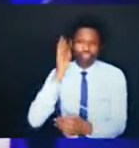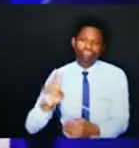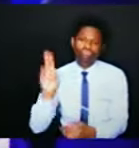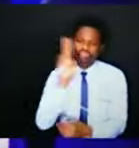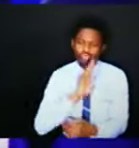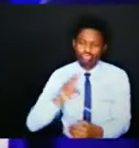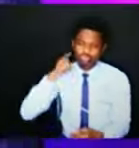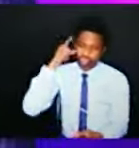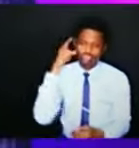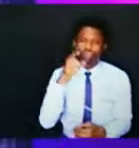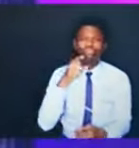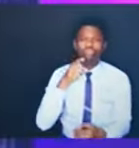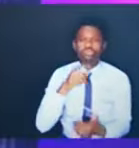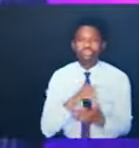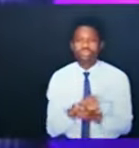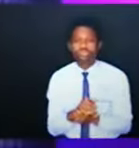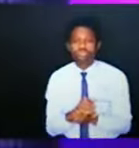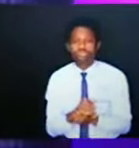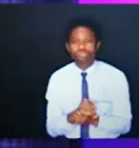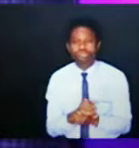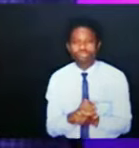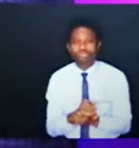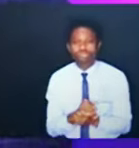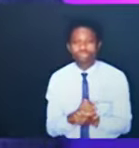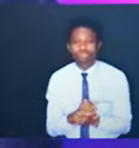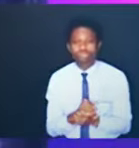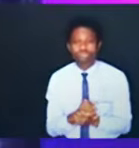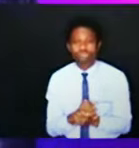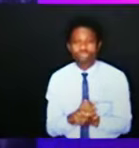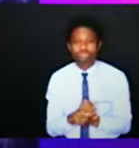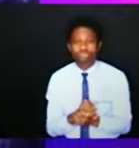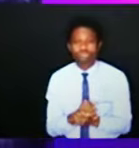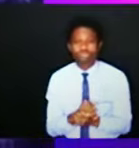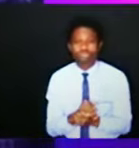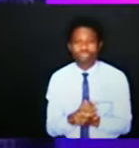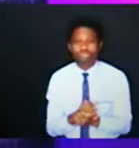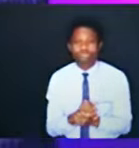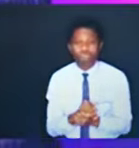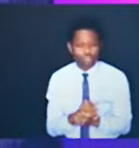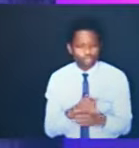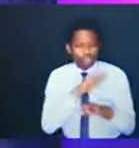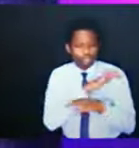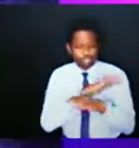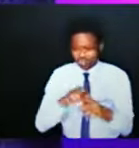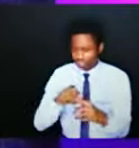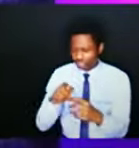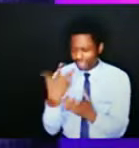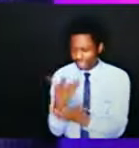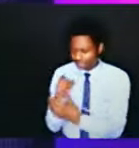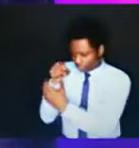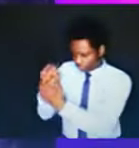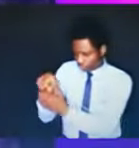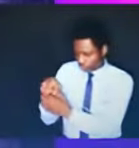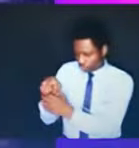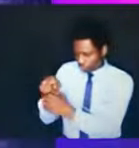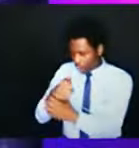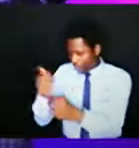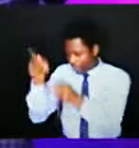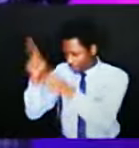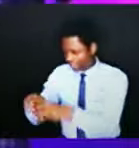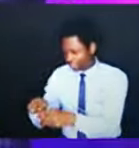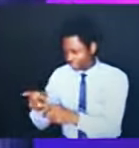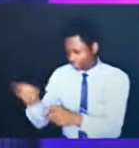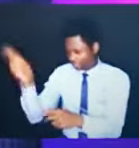use you. Never point to any individual and spite the person. Whether